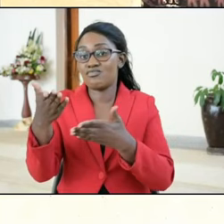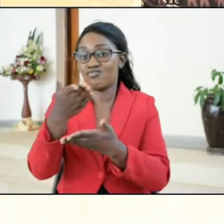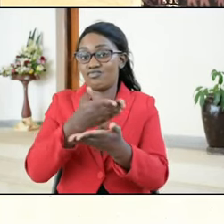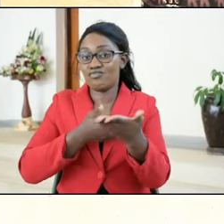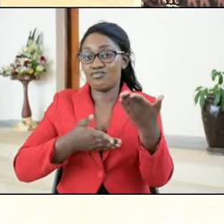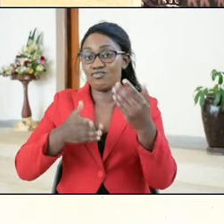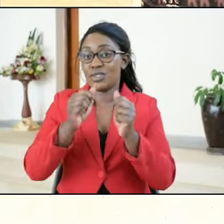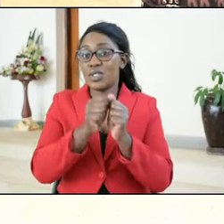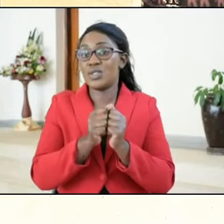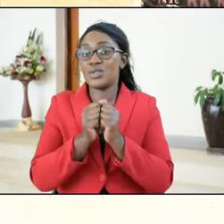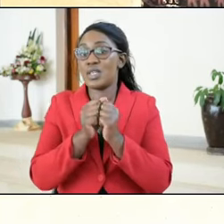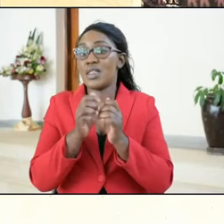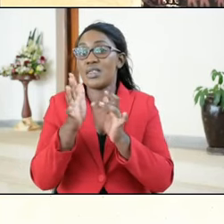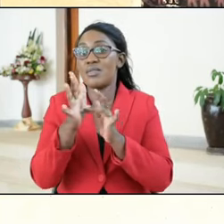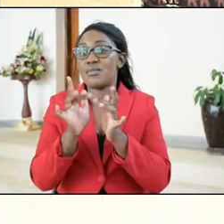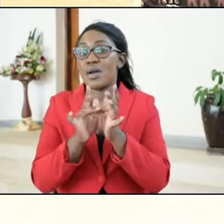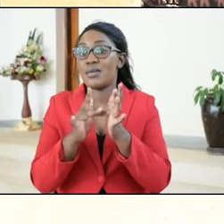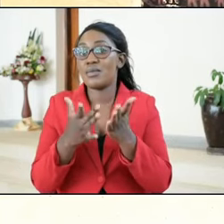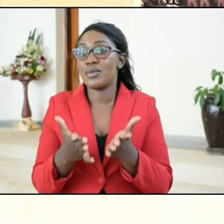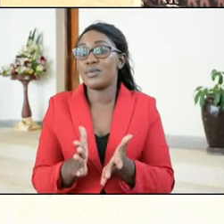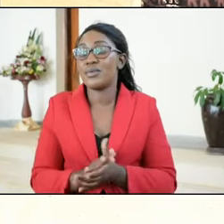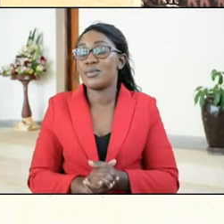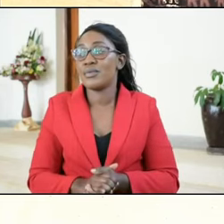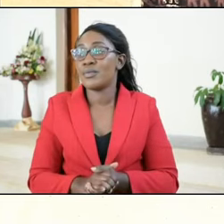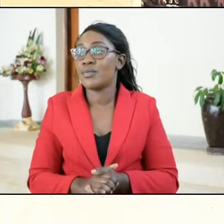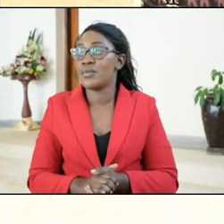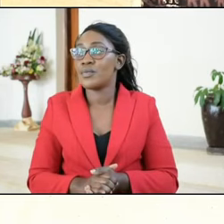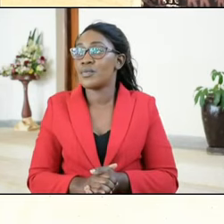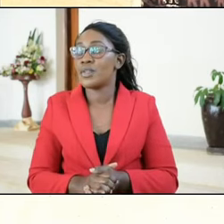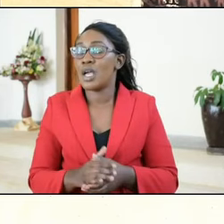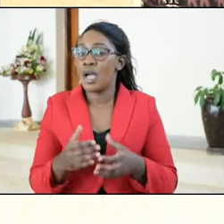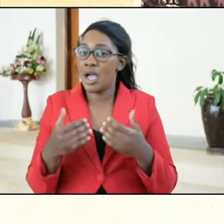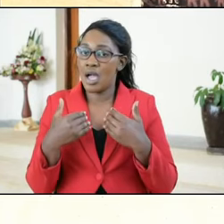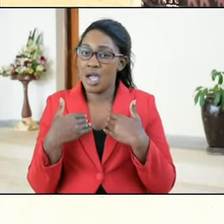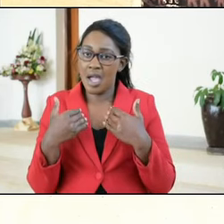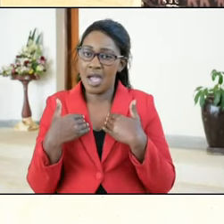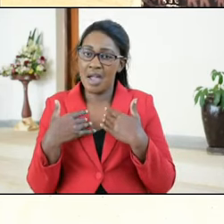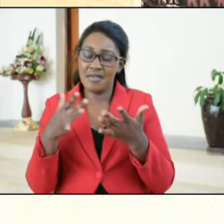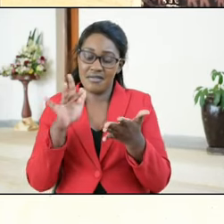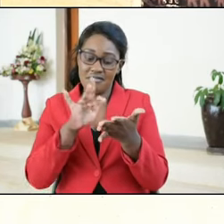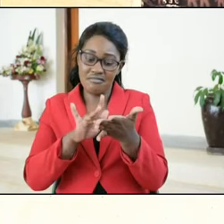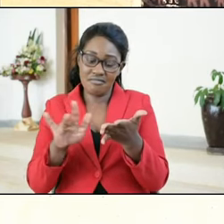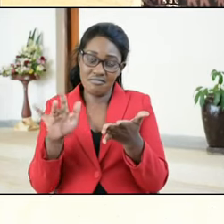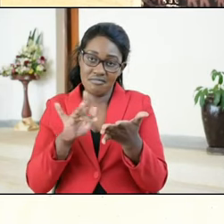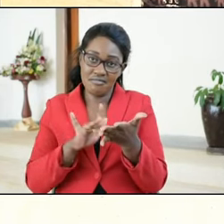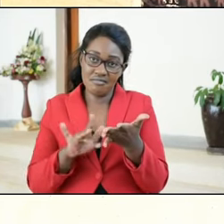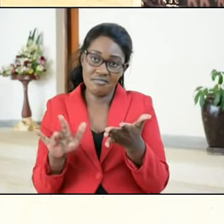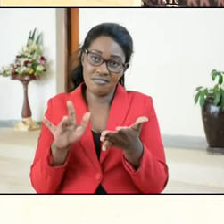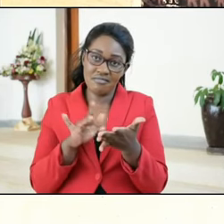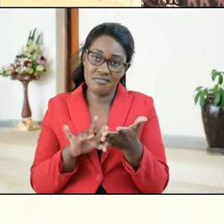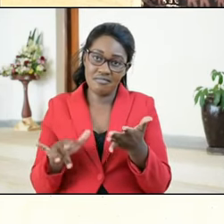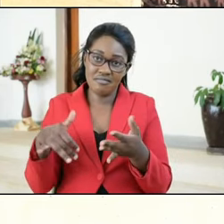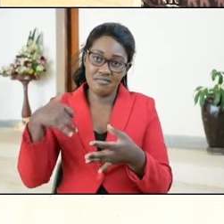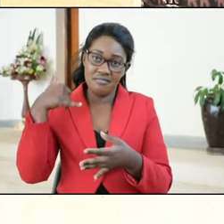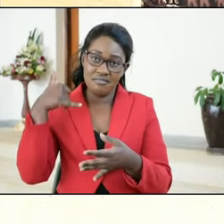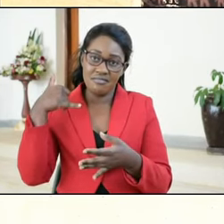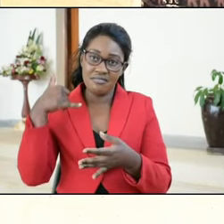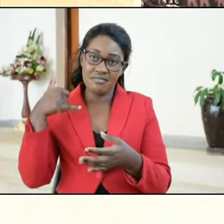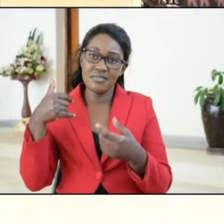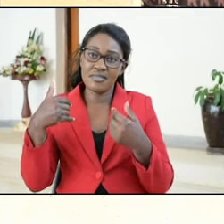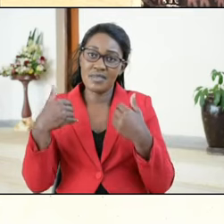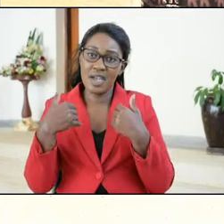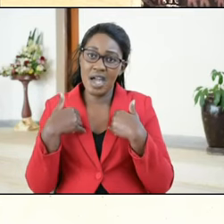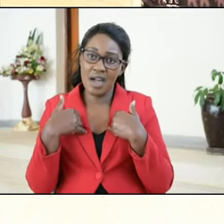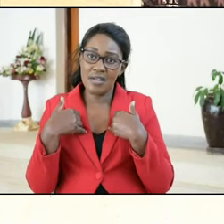You can see, viewers, I have an iPad, And in this iPad, I have access to the